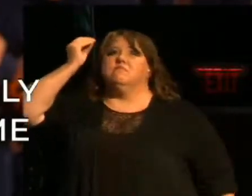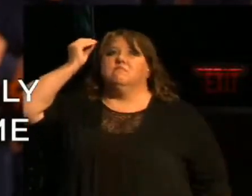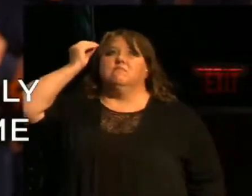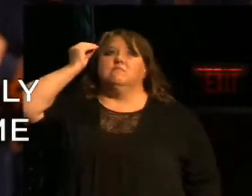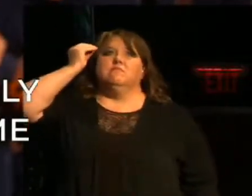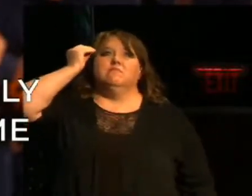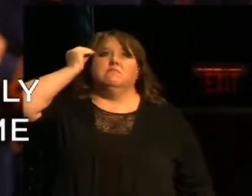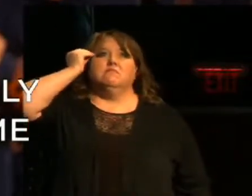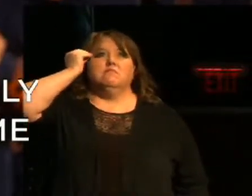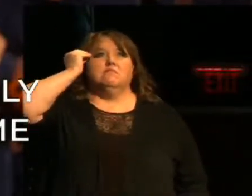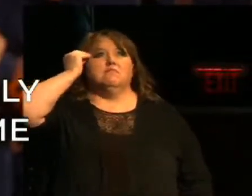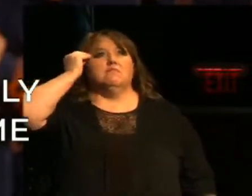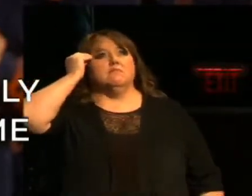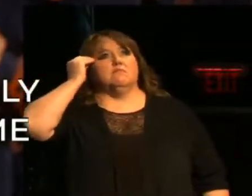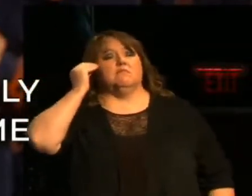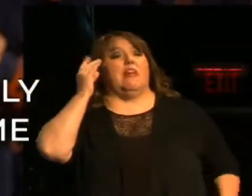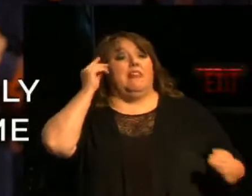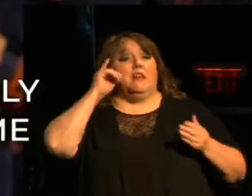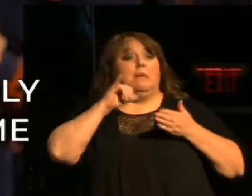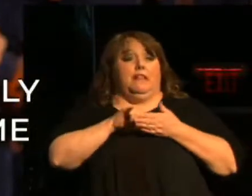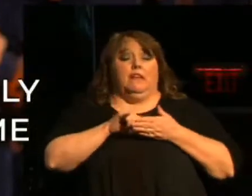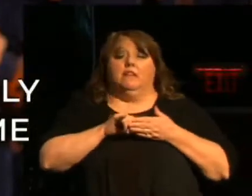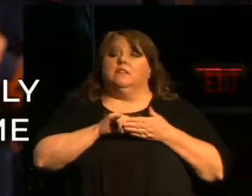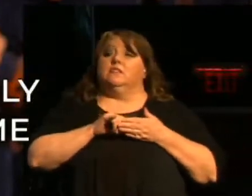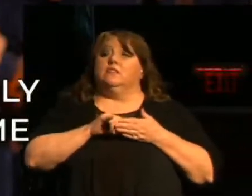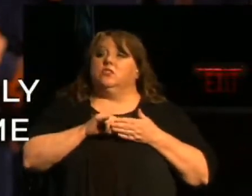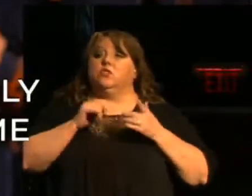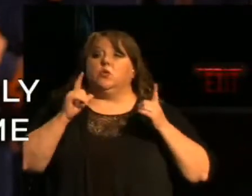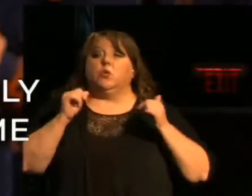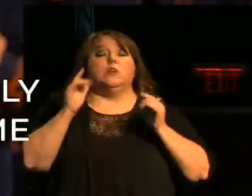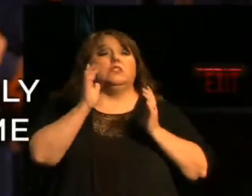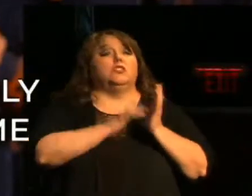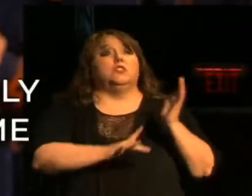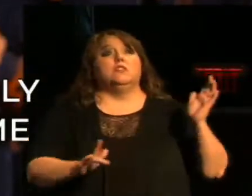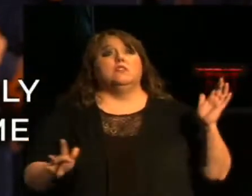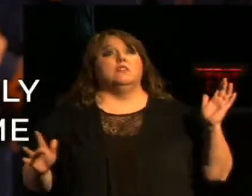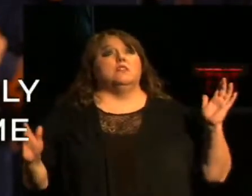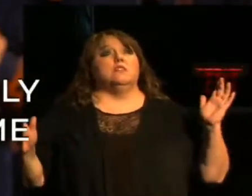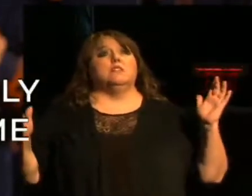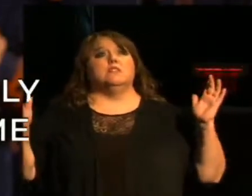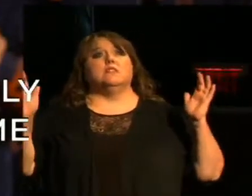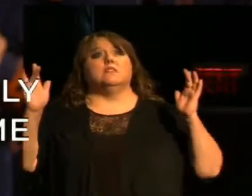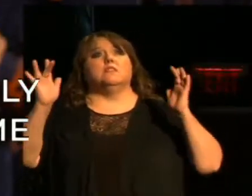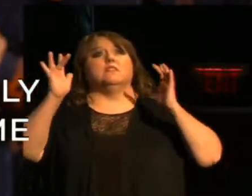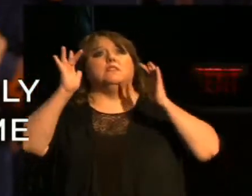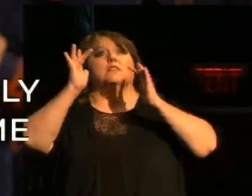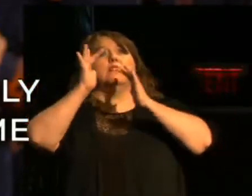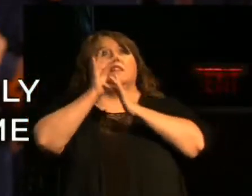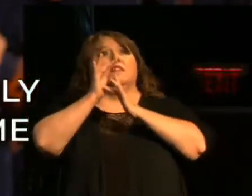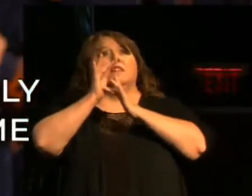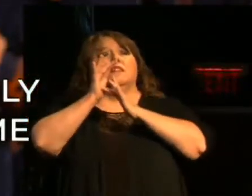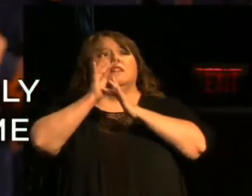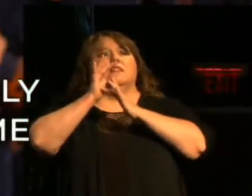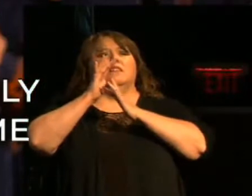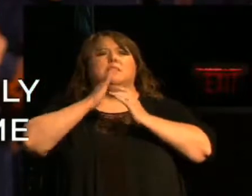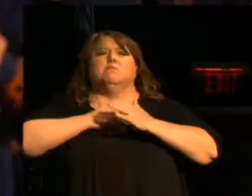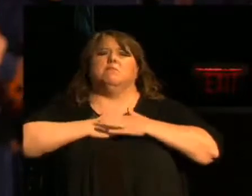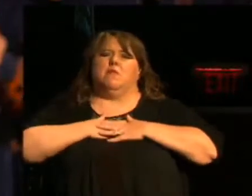is God surprised about. God is not leaving us here to just deal or deal with each